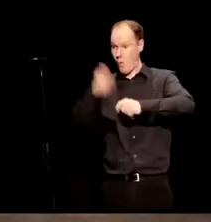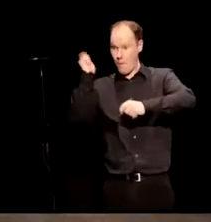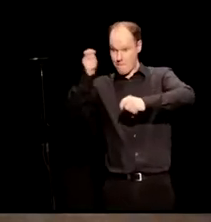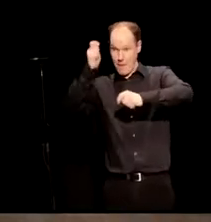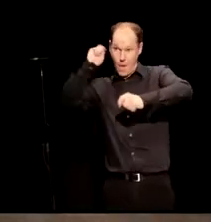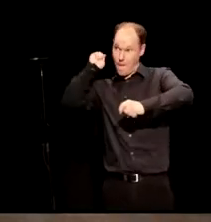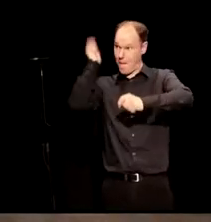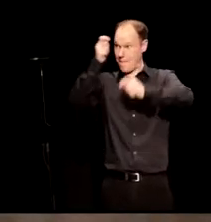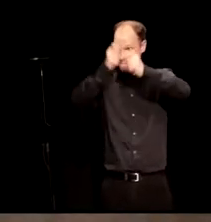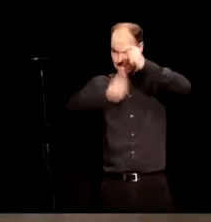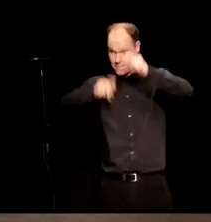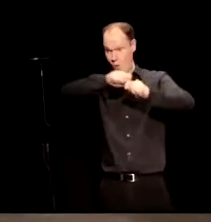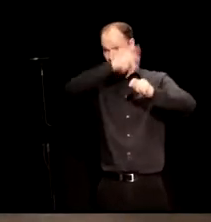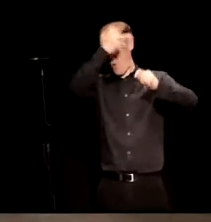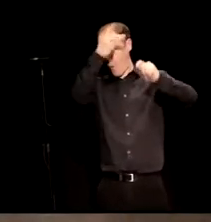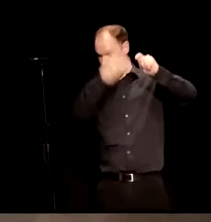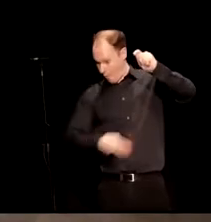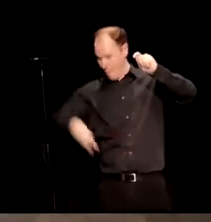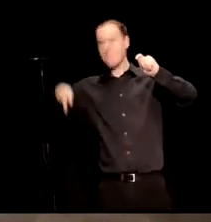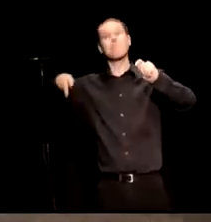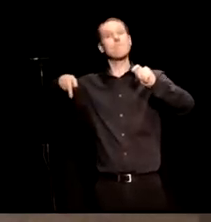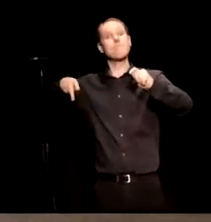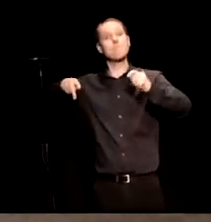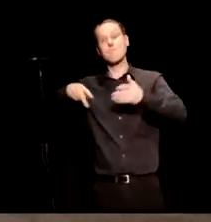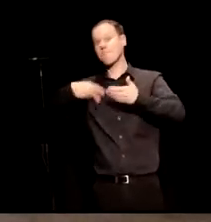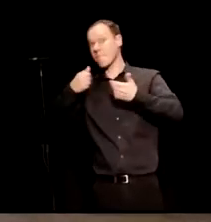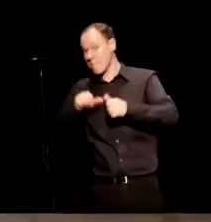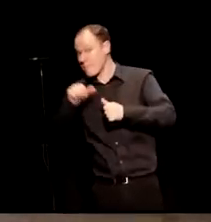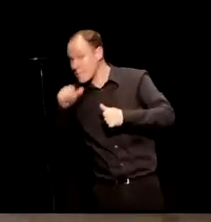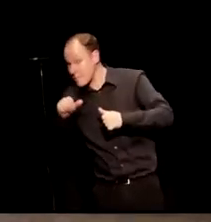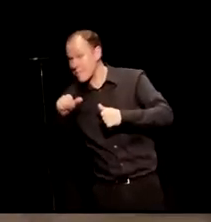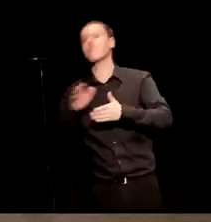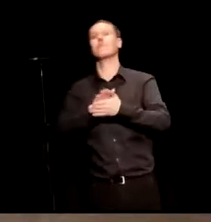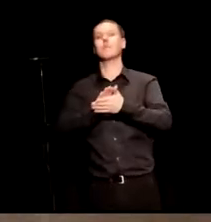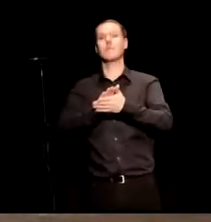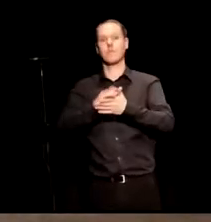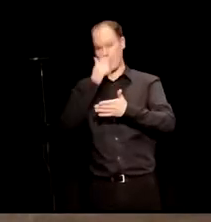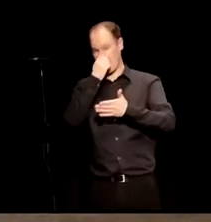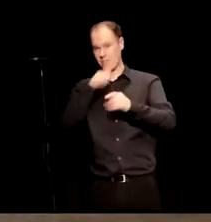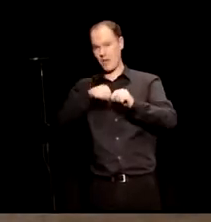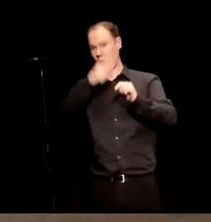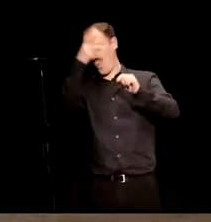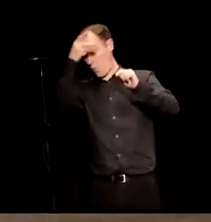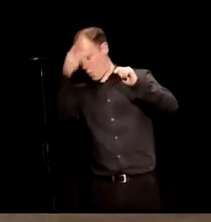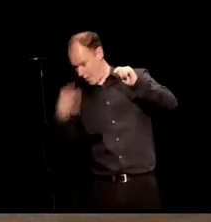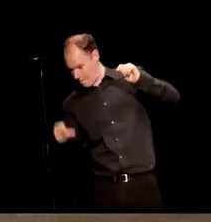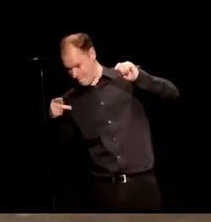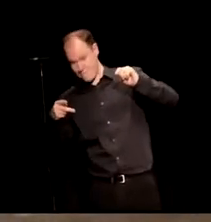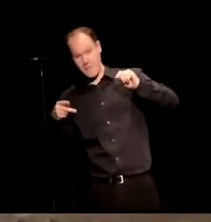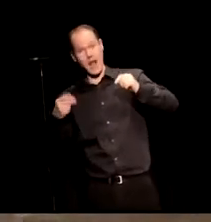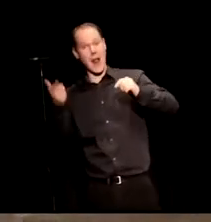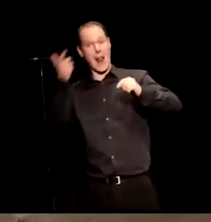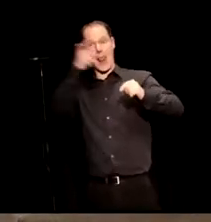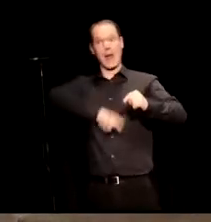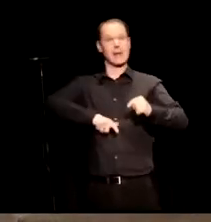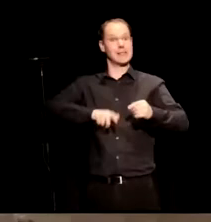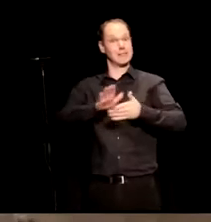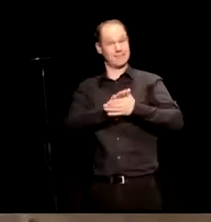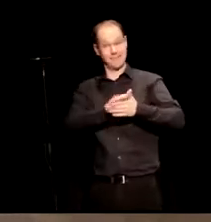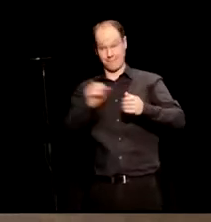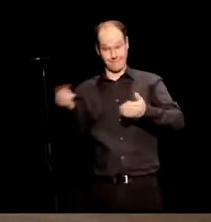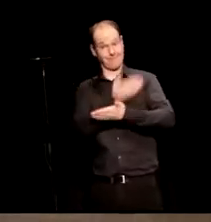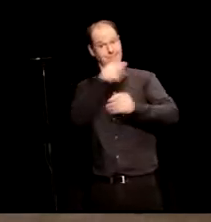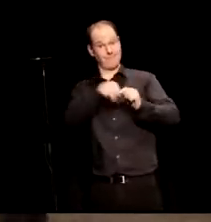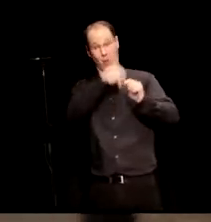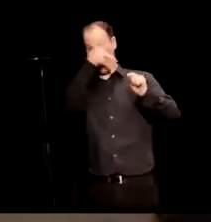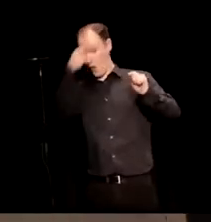attached the bell to the span that had been removed, which fortunately had landed on a bed of marsh and remained intact. Passed the other end